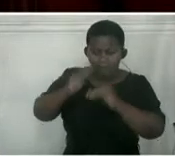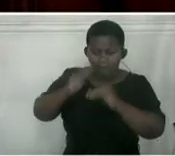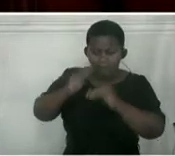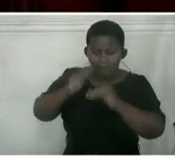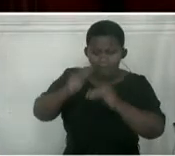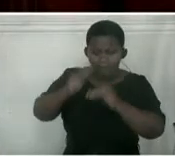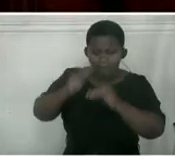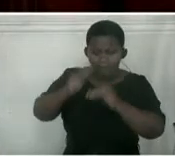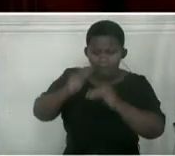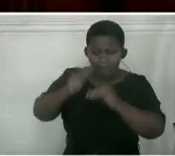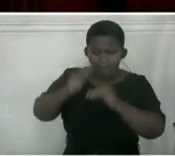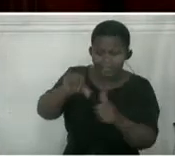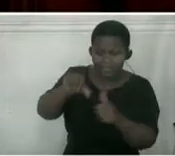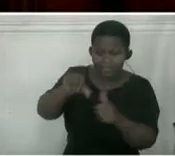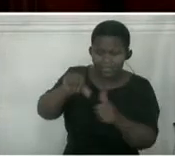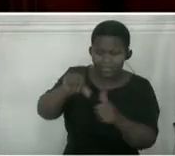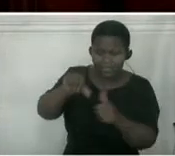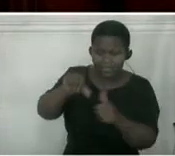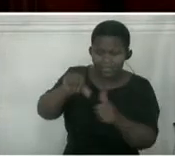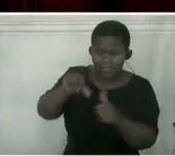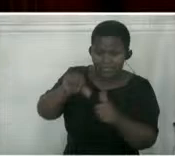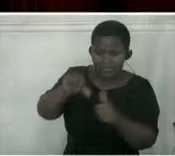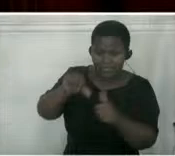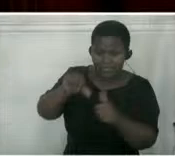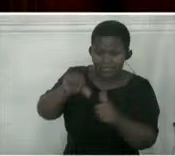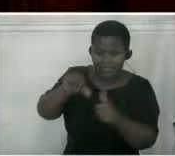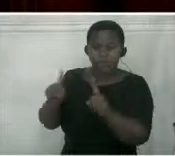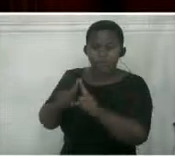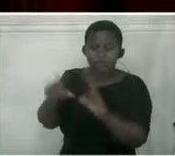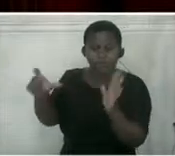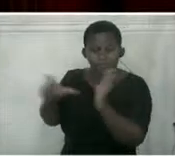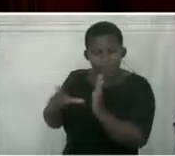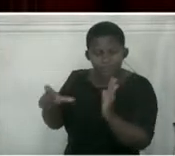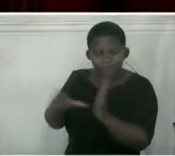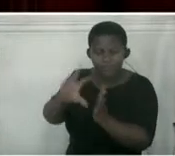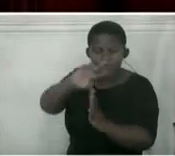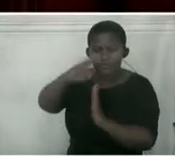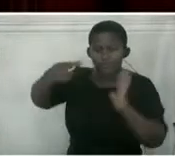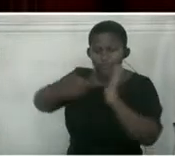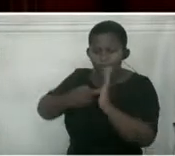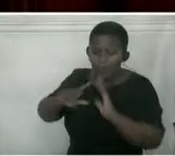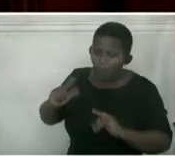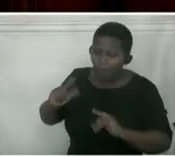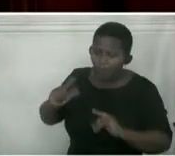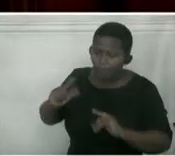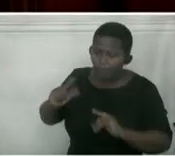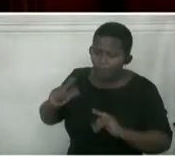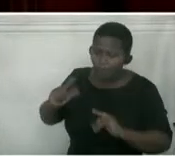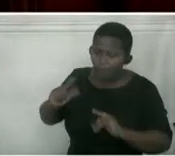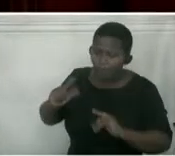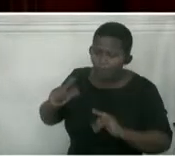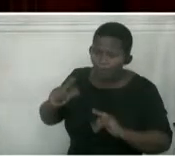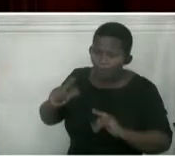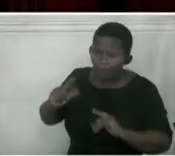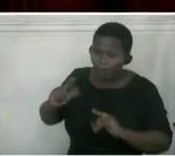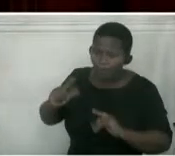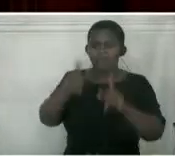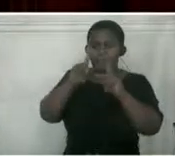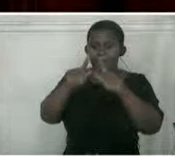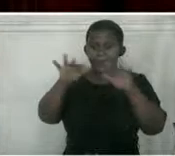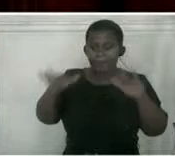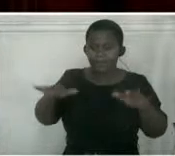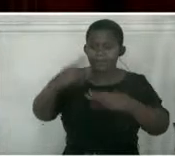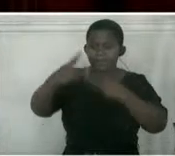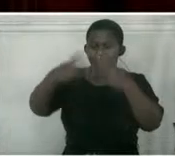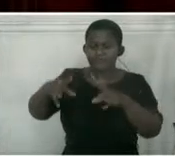economy. There is an important role for every one of us, the public servants,